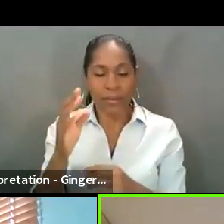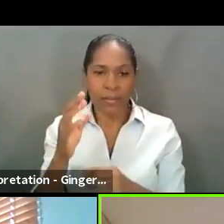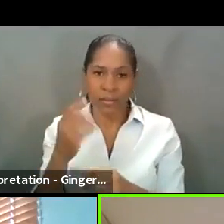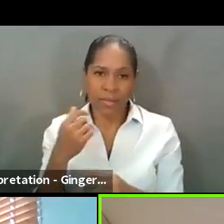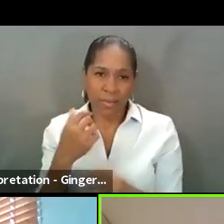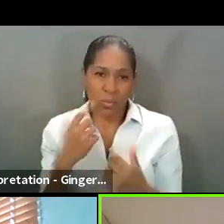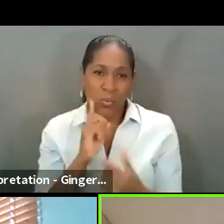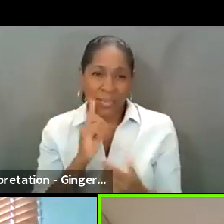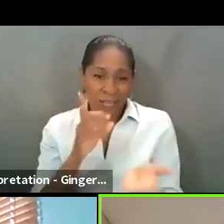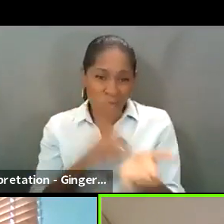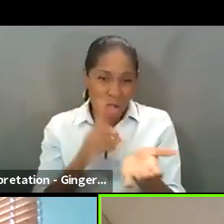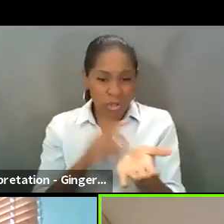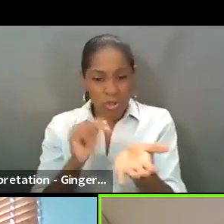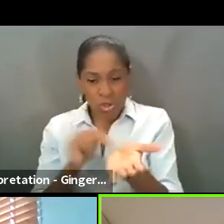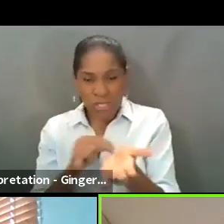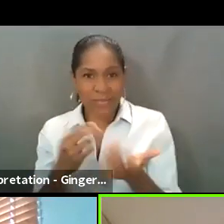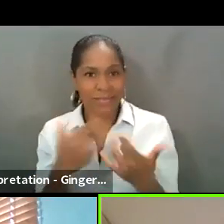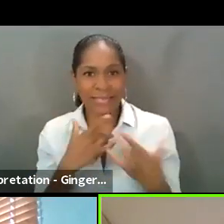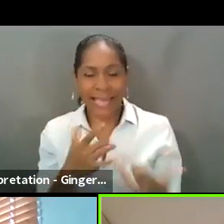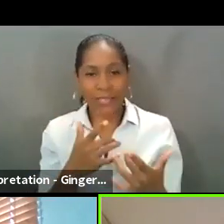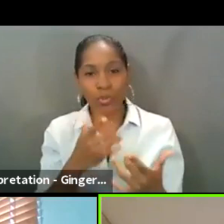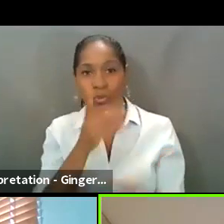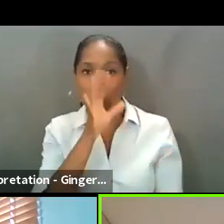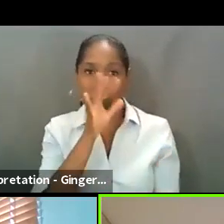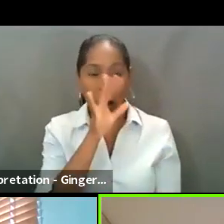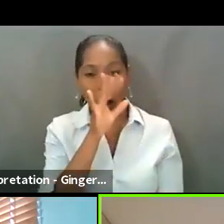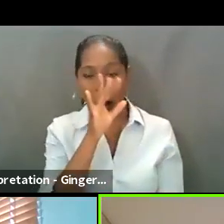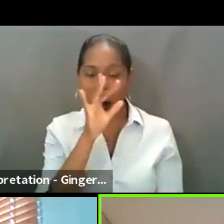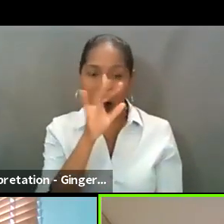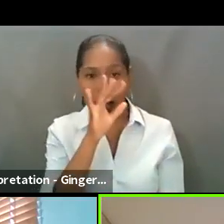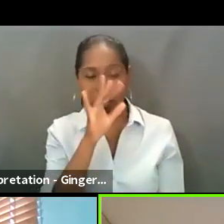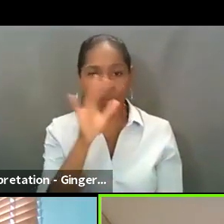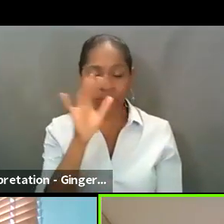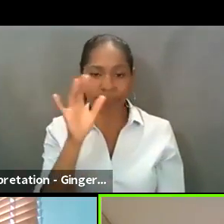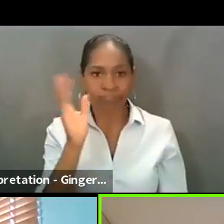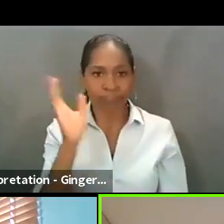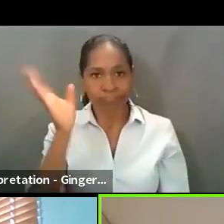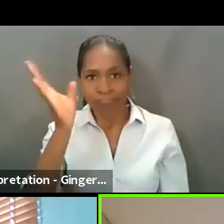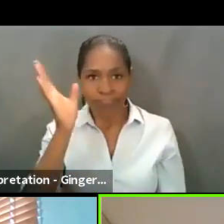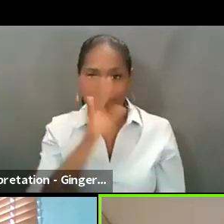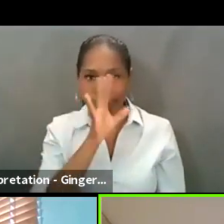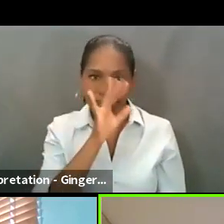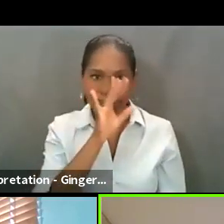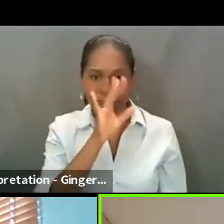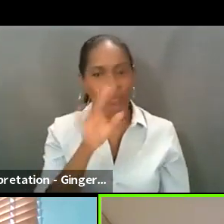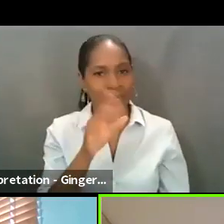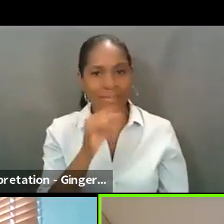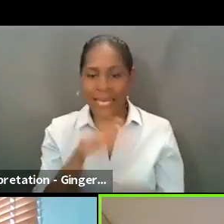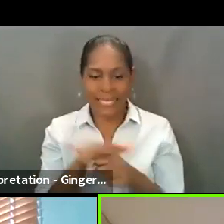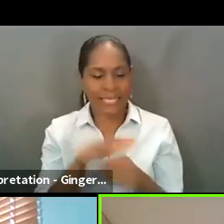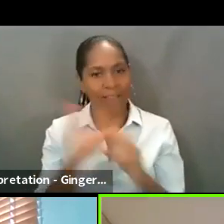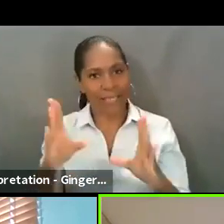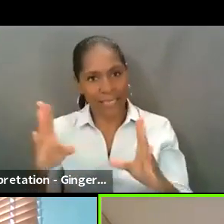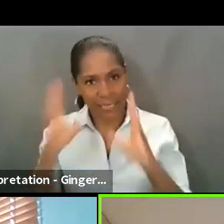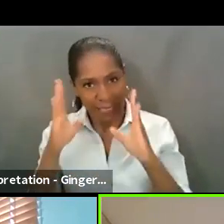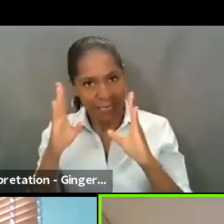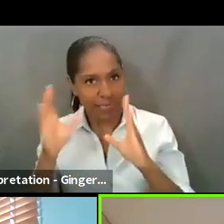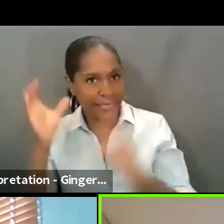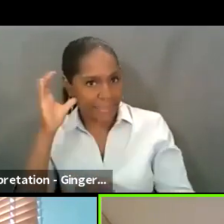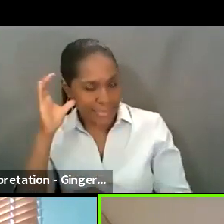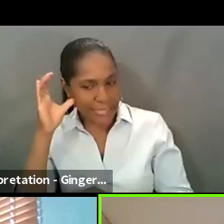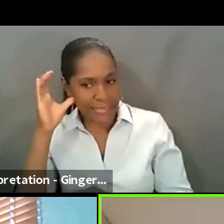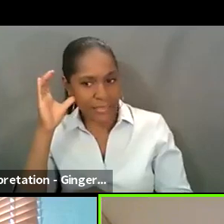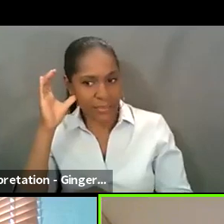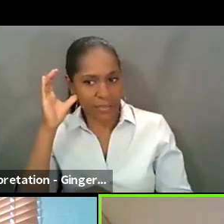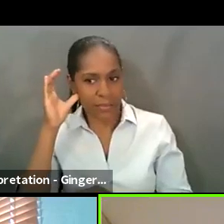listening. Sometimes we can dominate the conversations really easily, especially if we've educated ourselves so